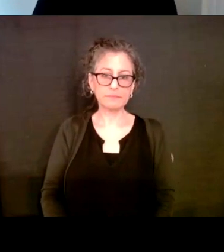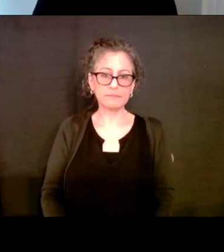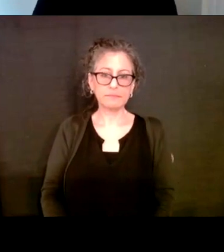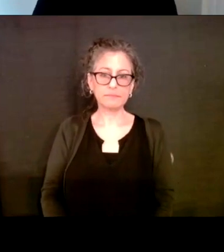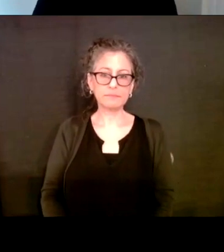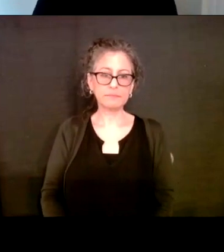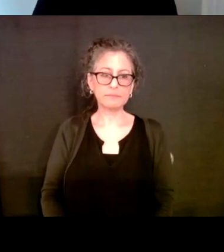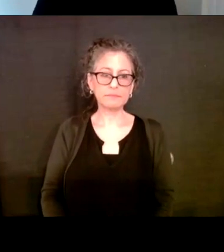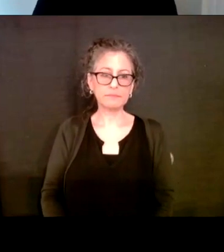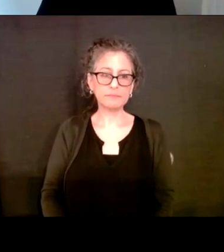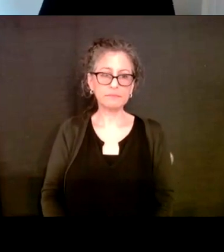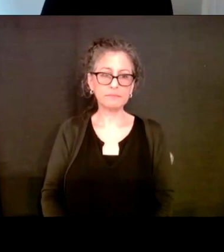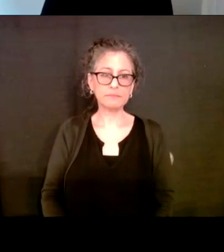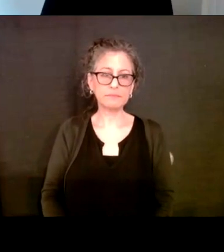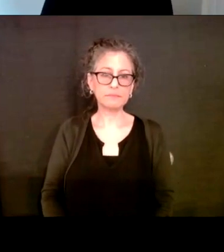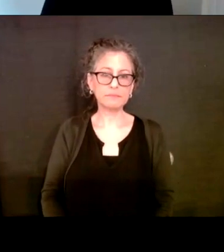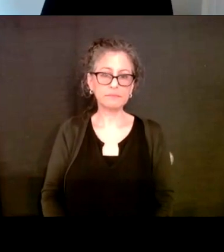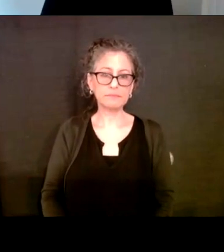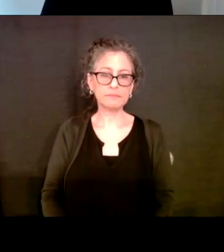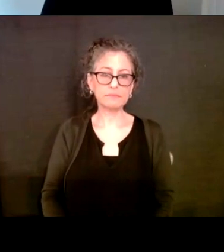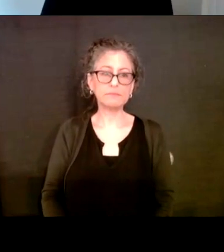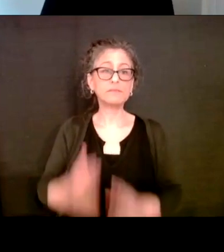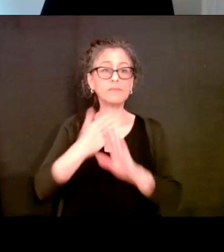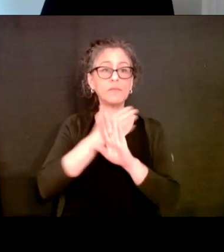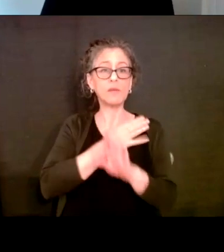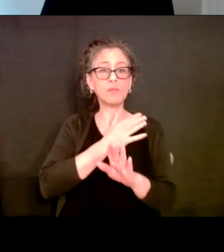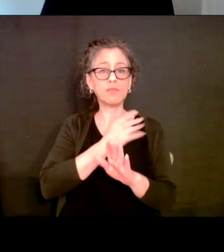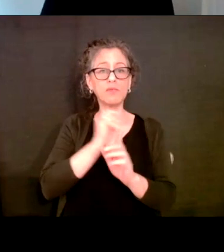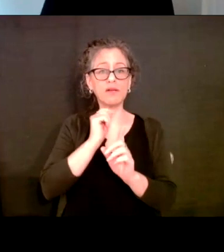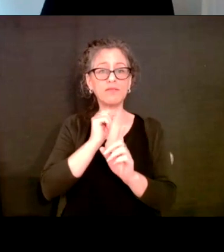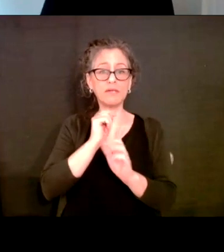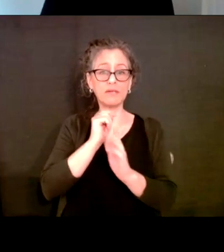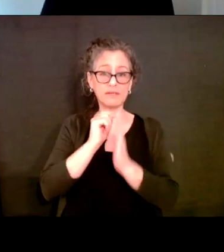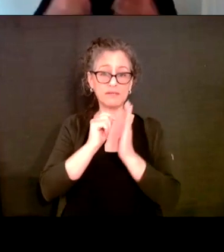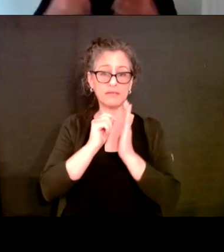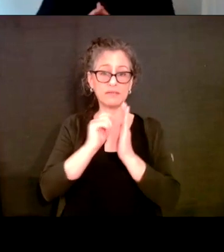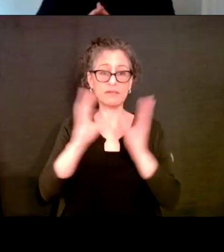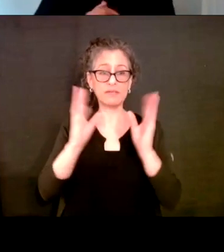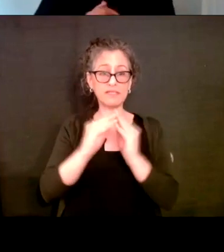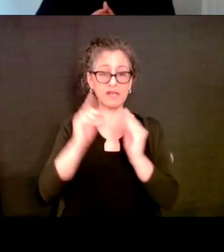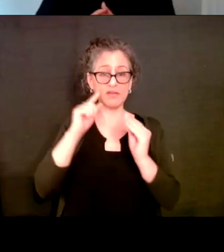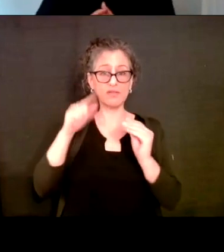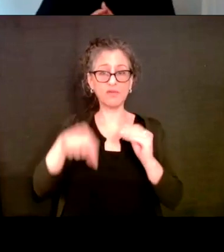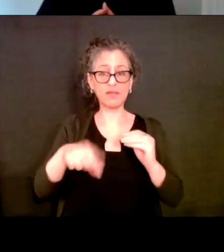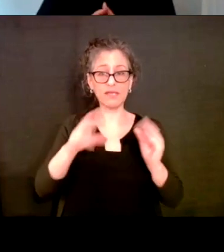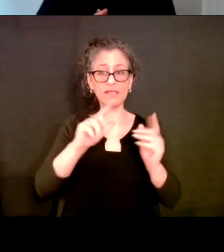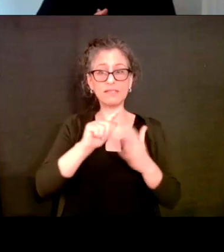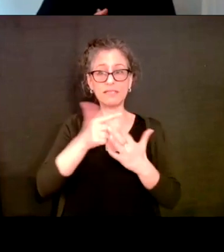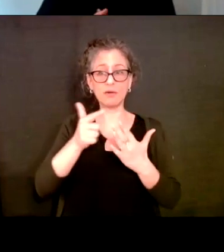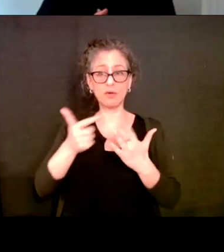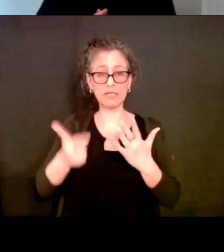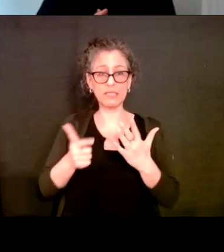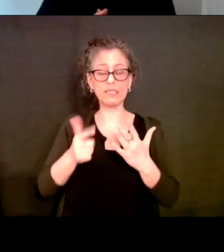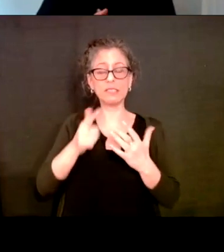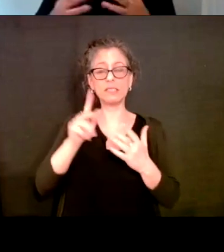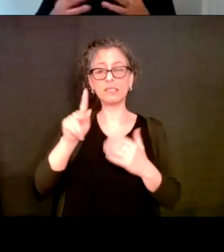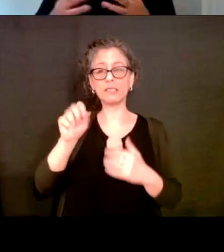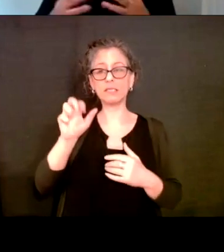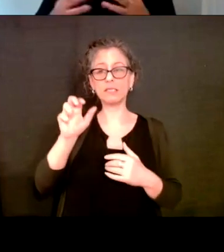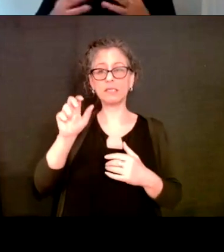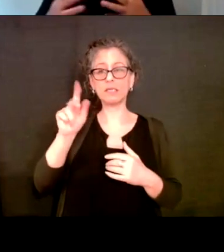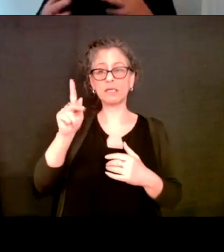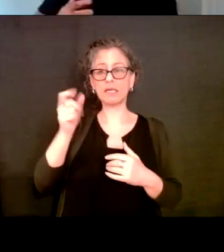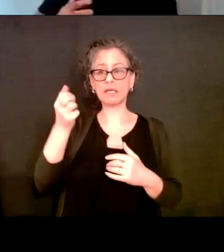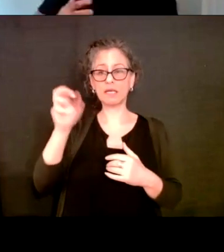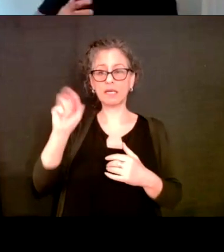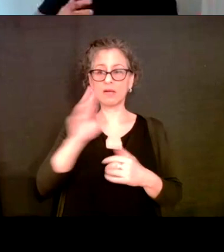So I know in the previous session of this webinar series, Karen had talked about trauma. And so I want